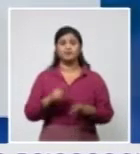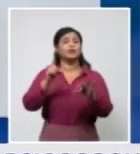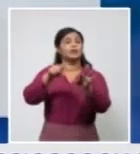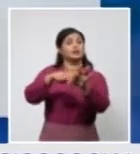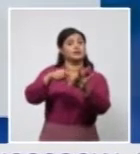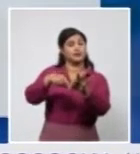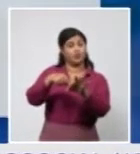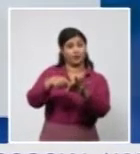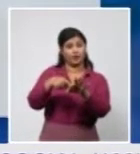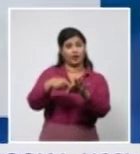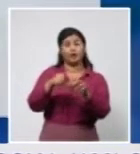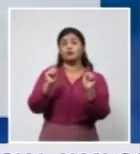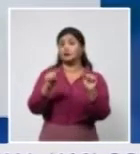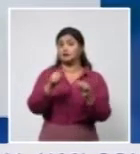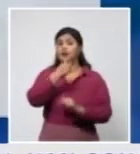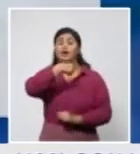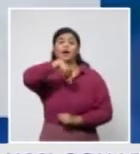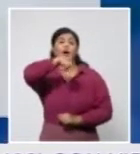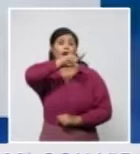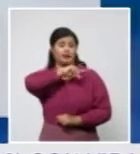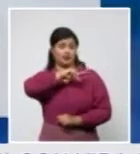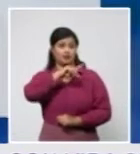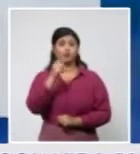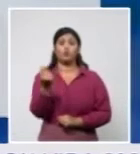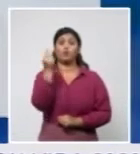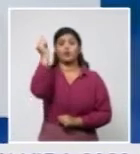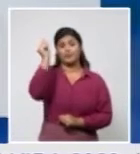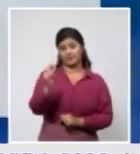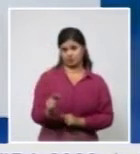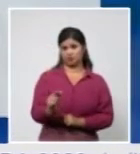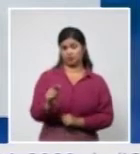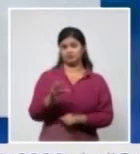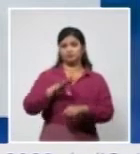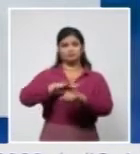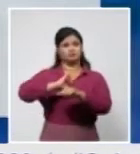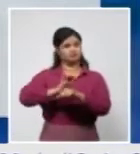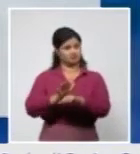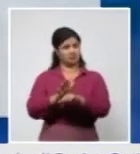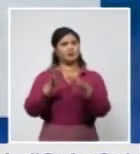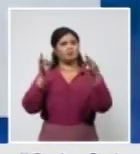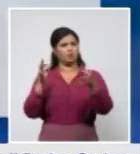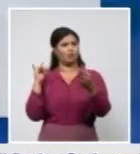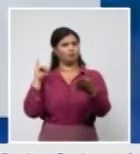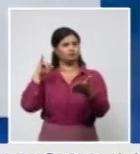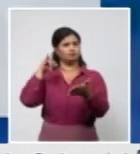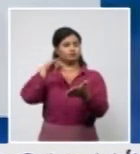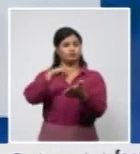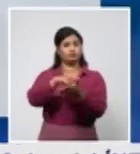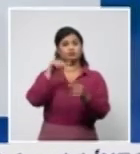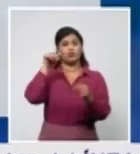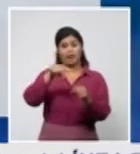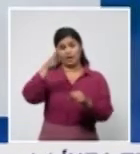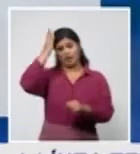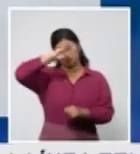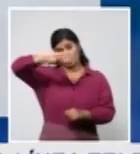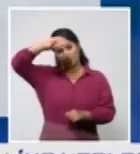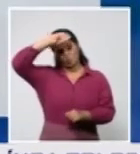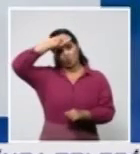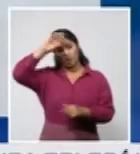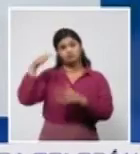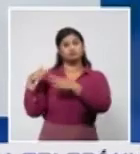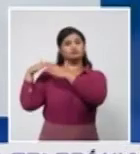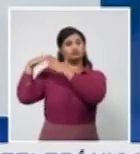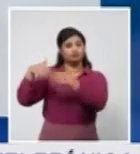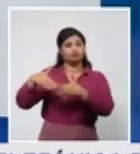overall confirmed case rate. As you can see, Cuba's protocols benefit travelers and cases where the